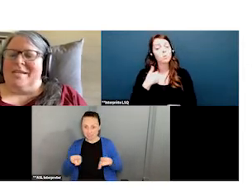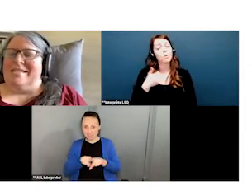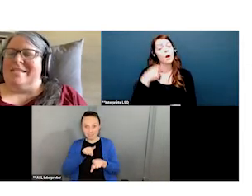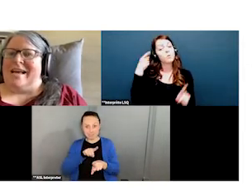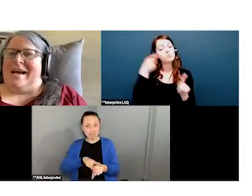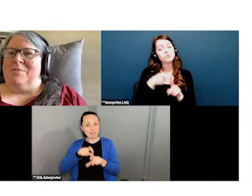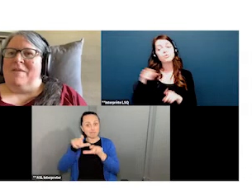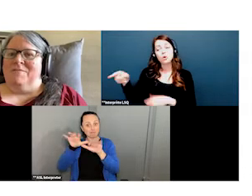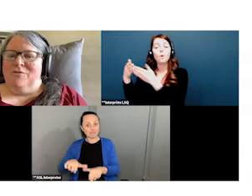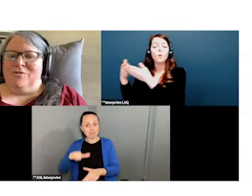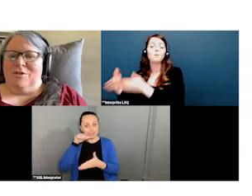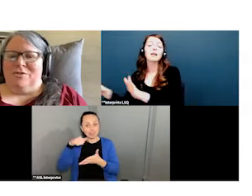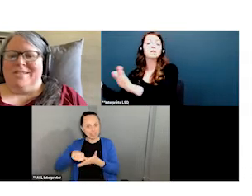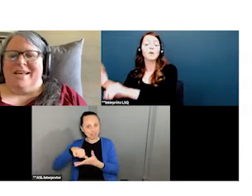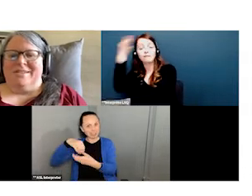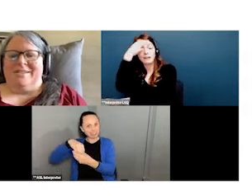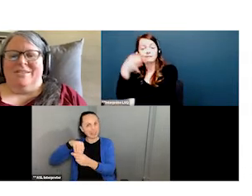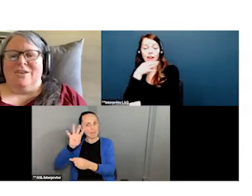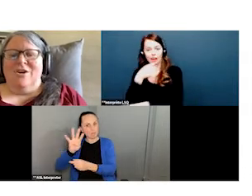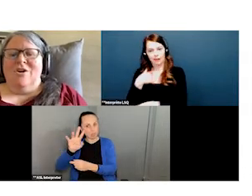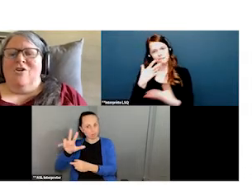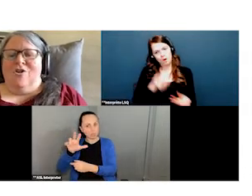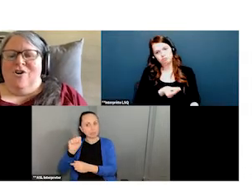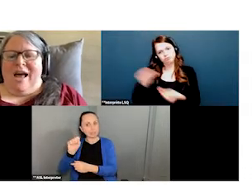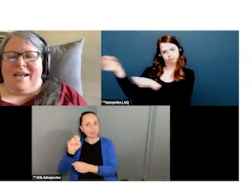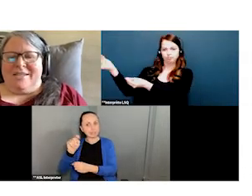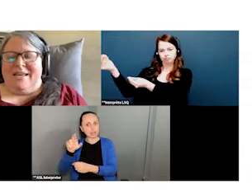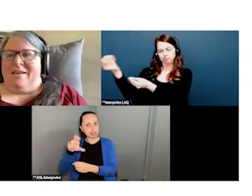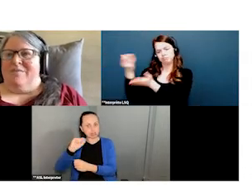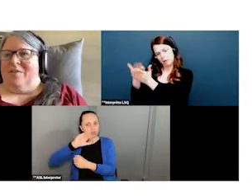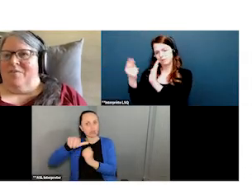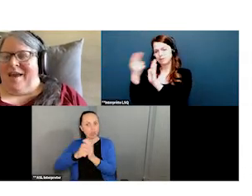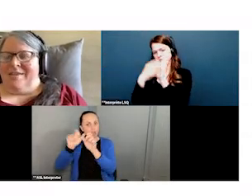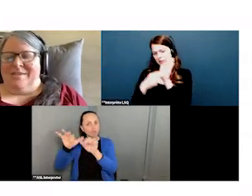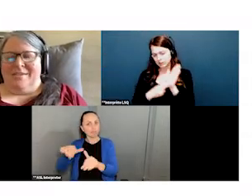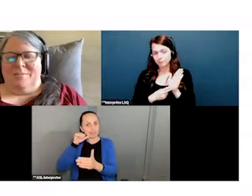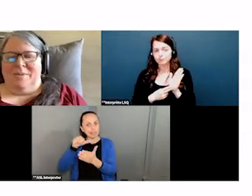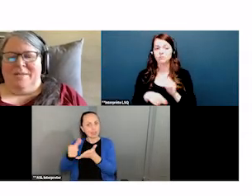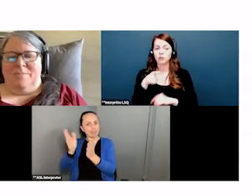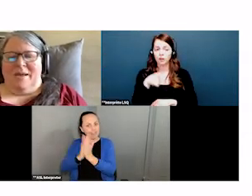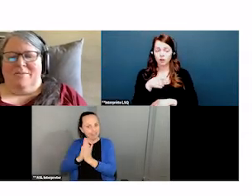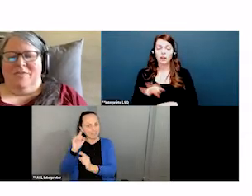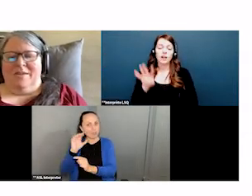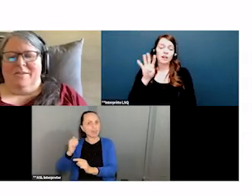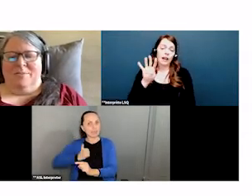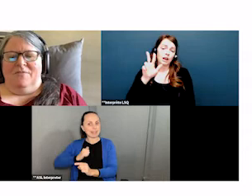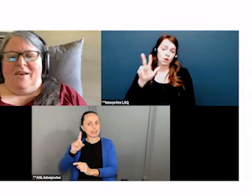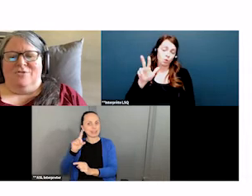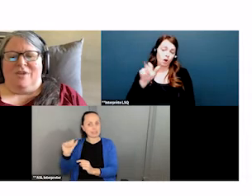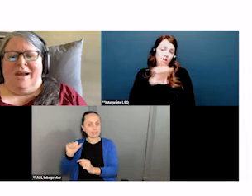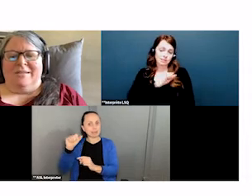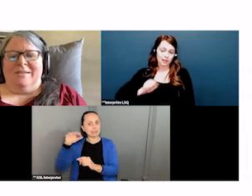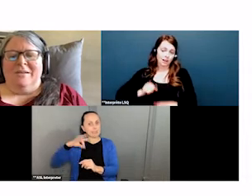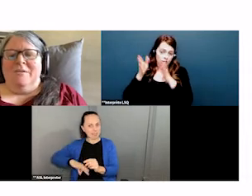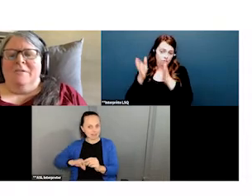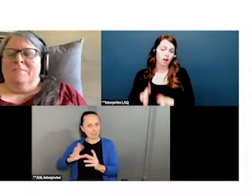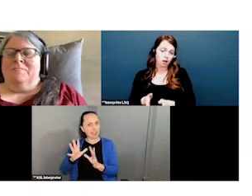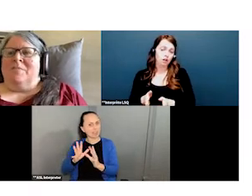was written and signed by 43 senators, all asking for the Canada Disability Benefit to be